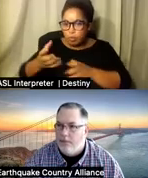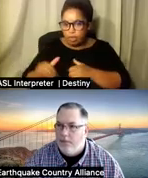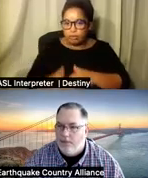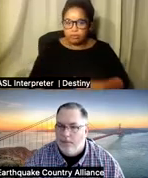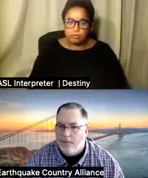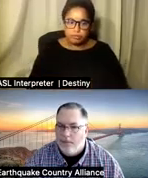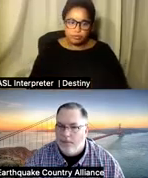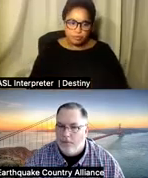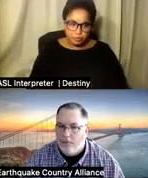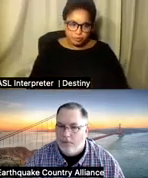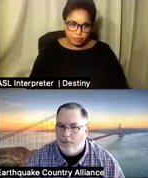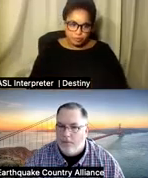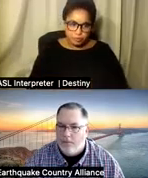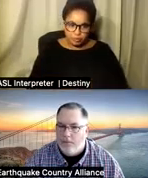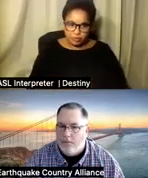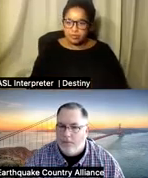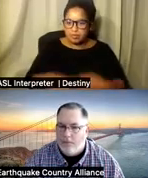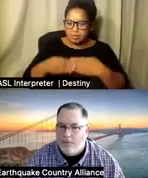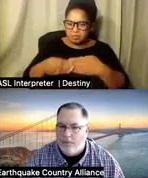Allowing a little bit of flexibility.